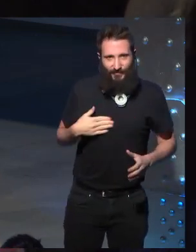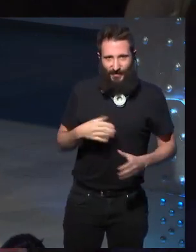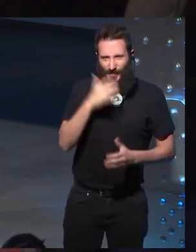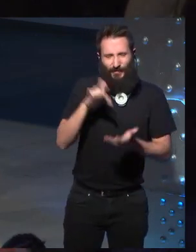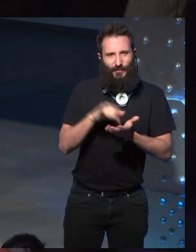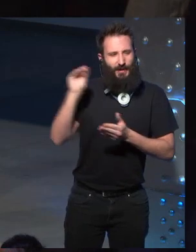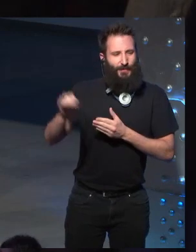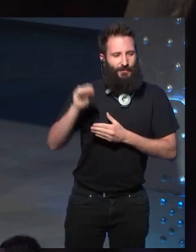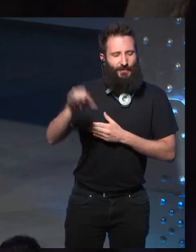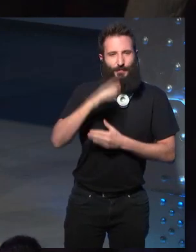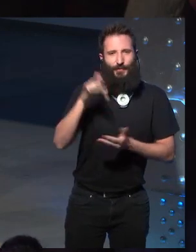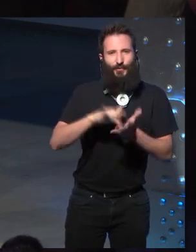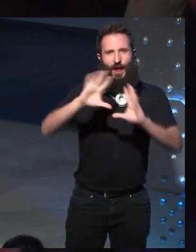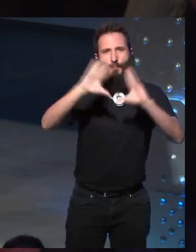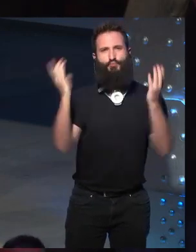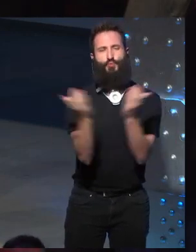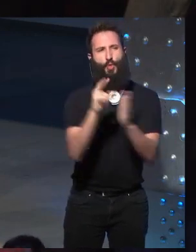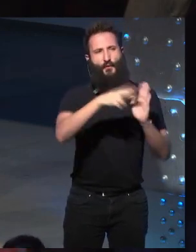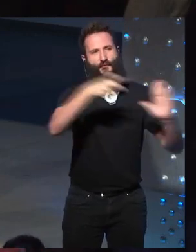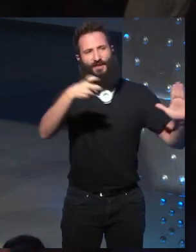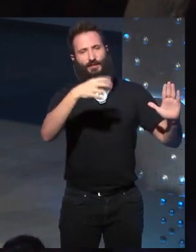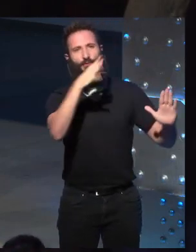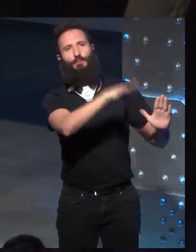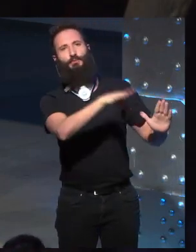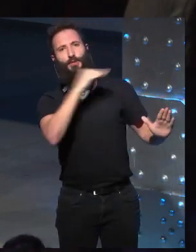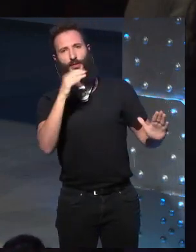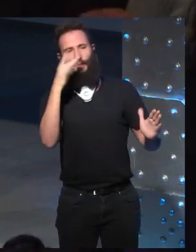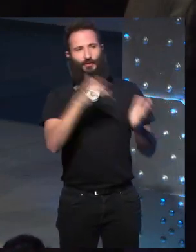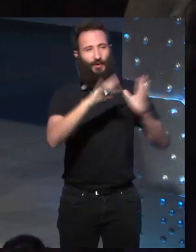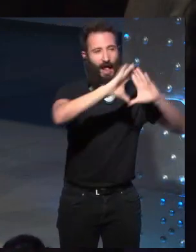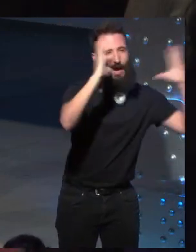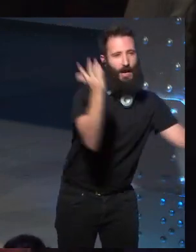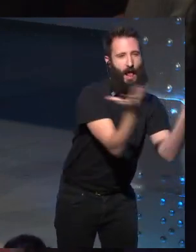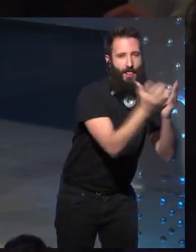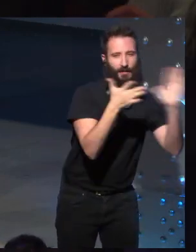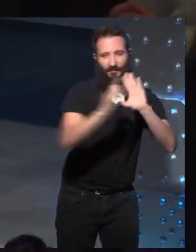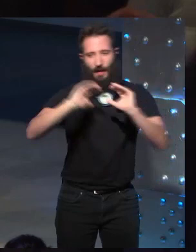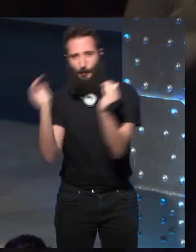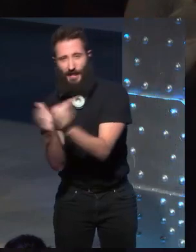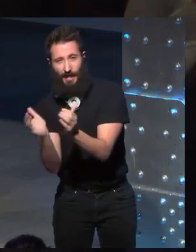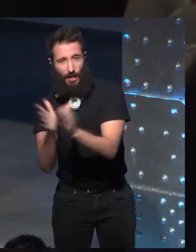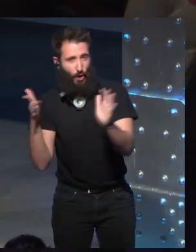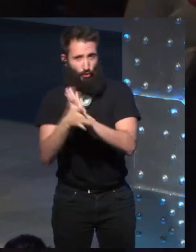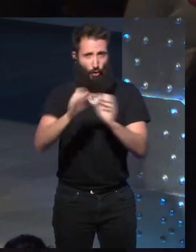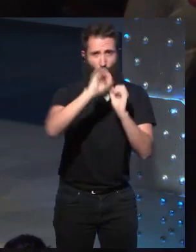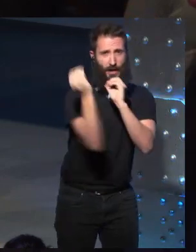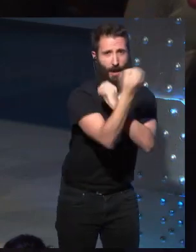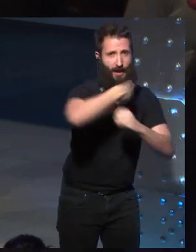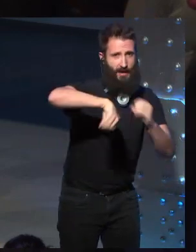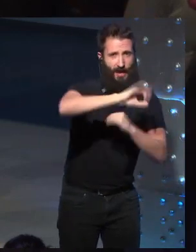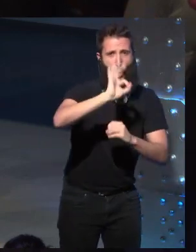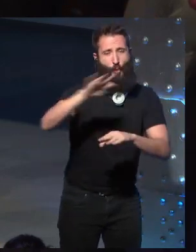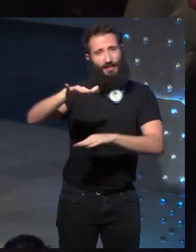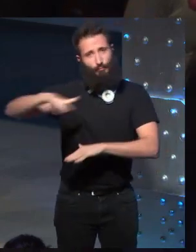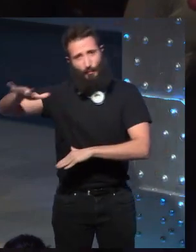question about understanding the world as physicists do, and how big becomes small, and small, big,